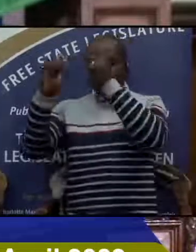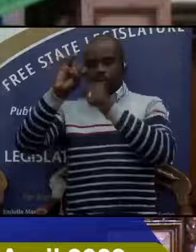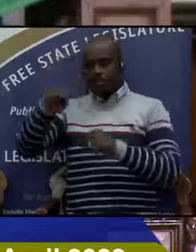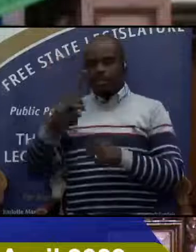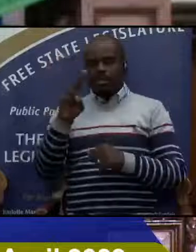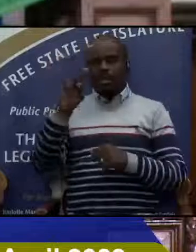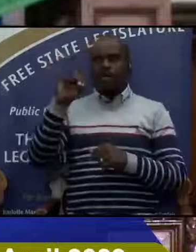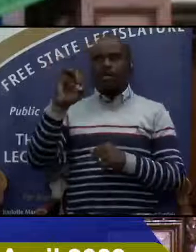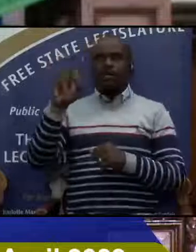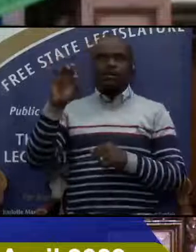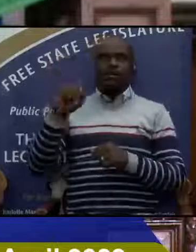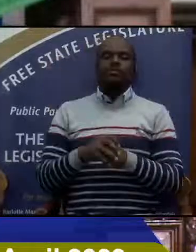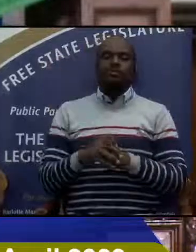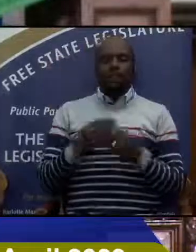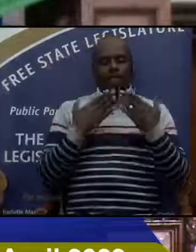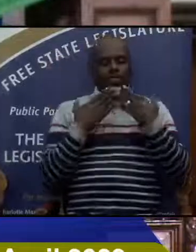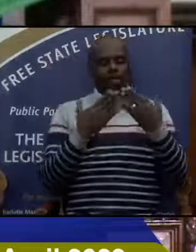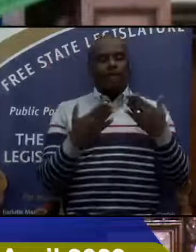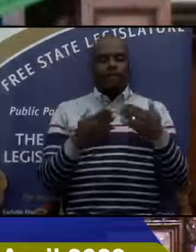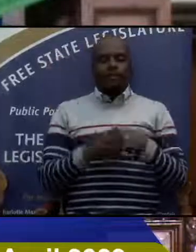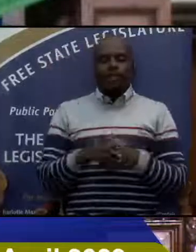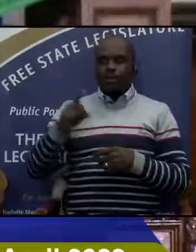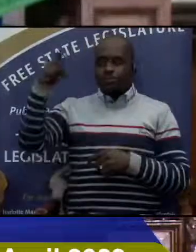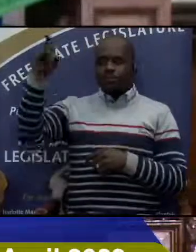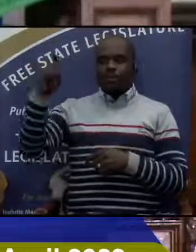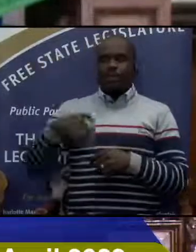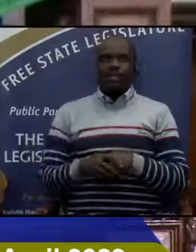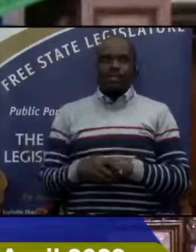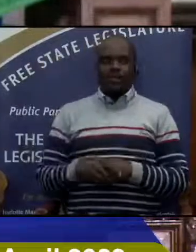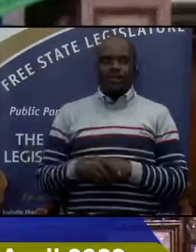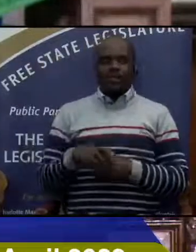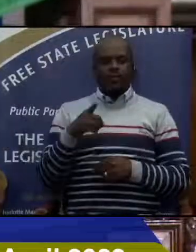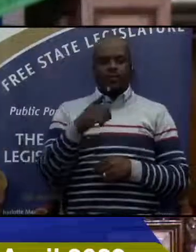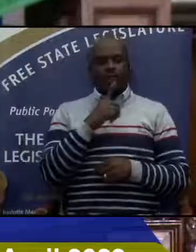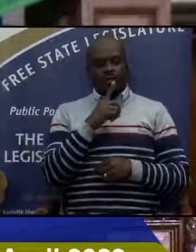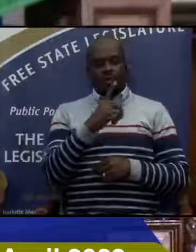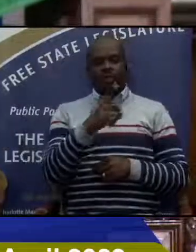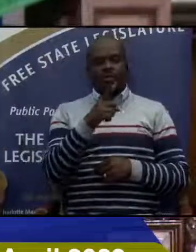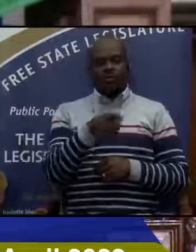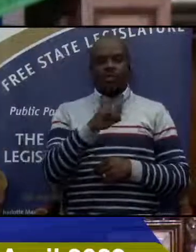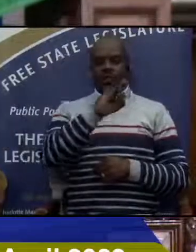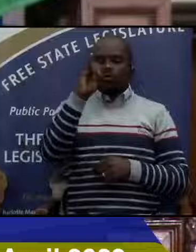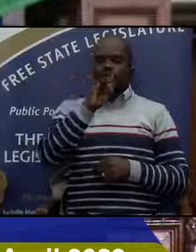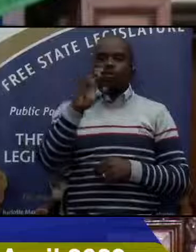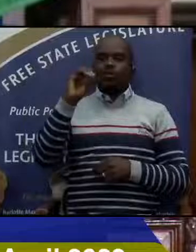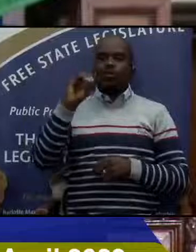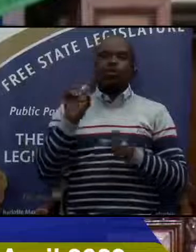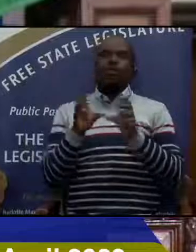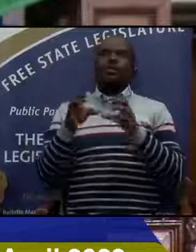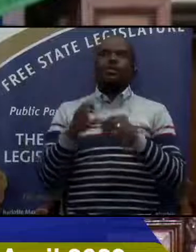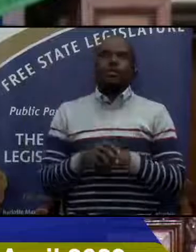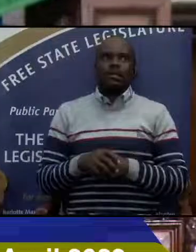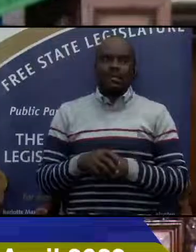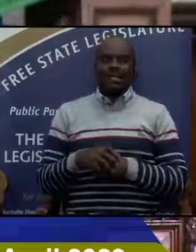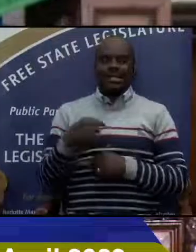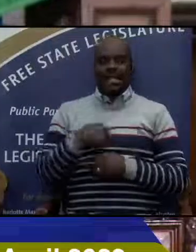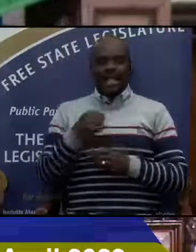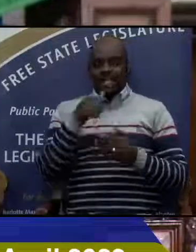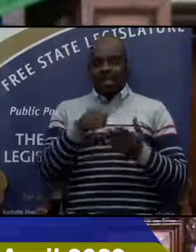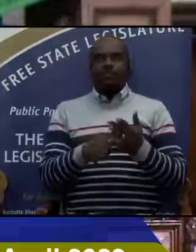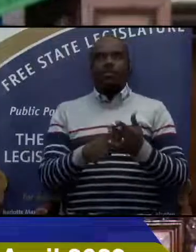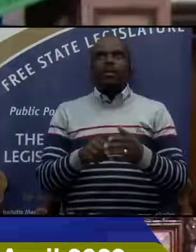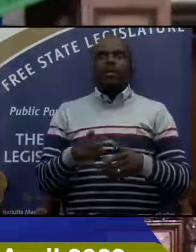Thank you, Honourable Speaker. I did mention the Zondo Commission, and I'm sure Honourable Bushi Shabalala, the former mayor of